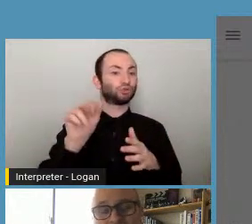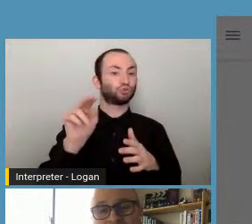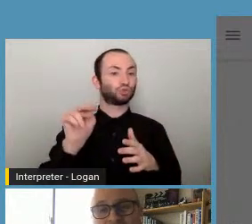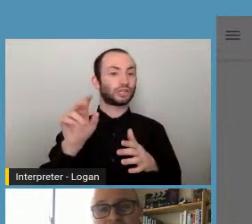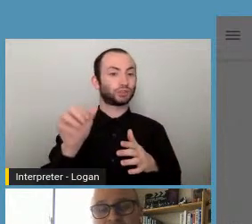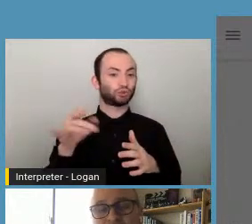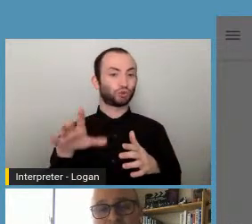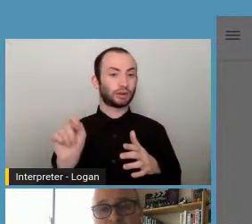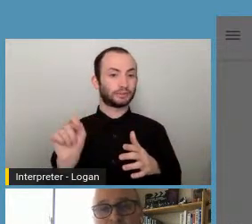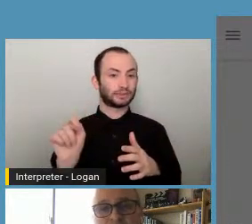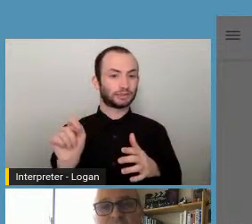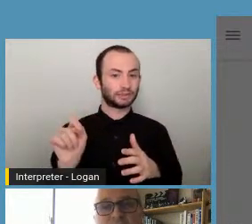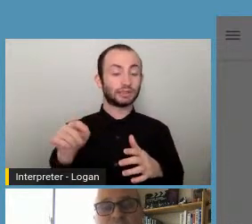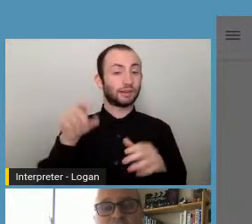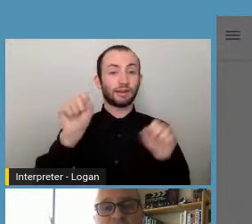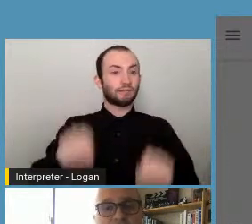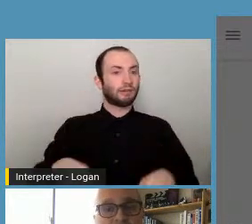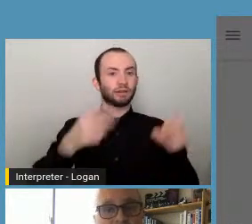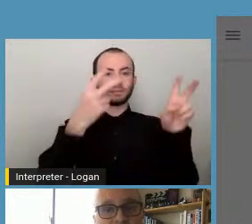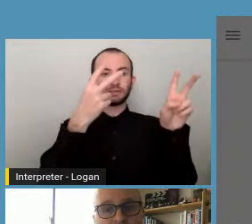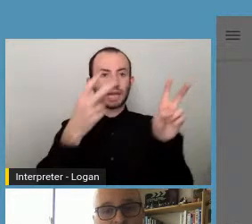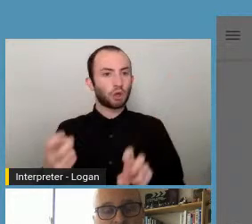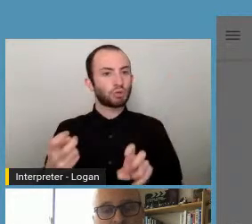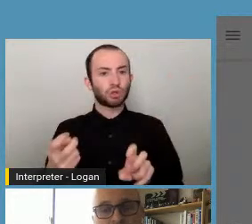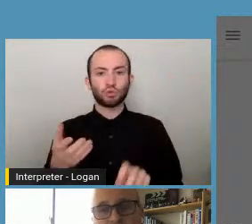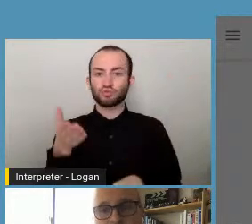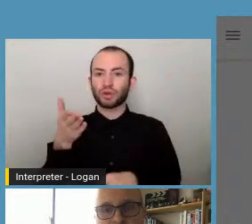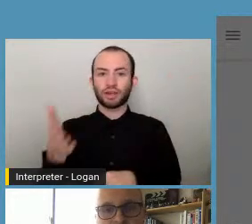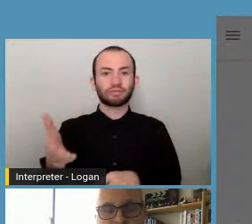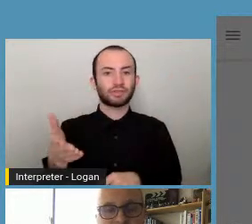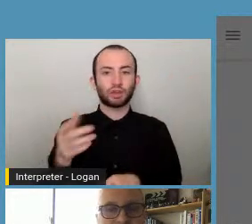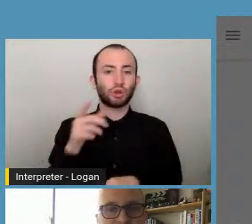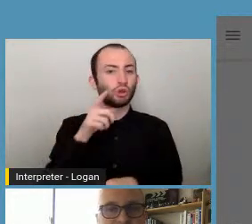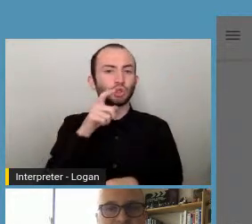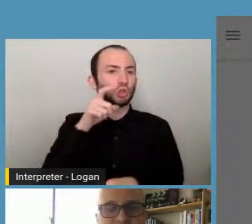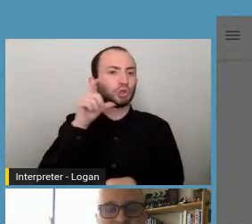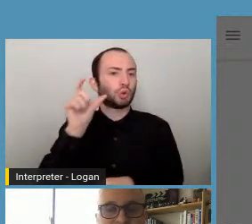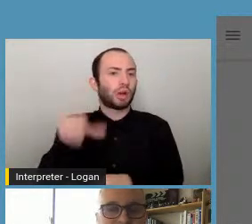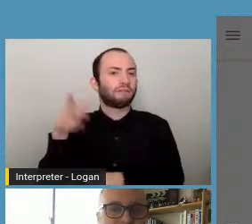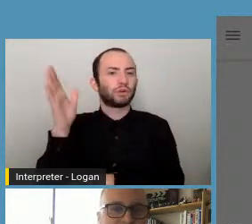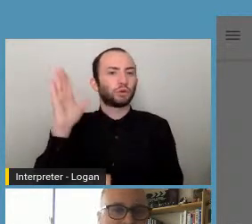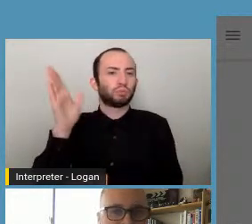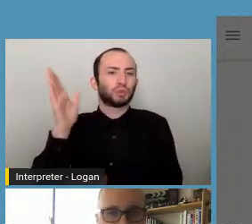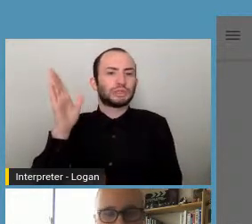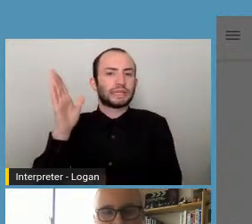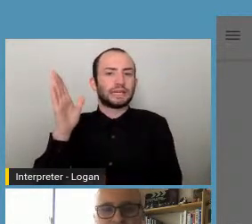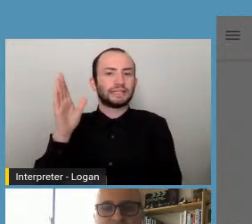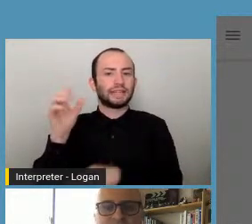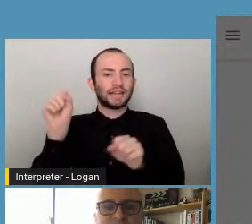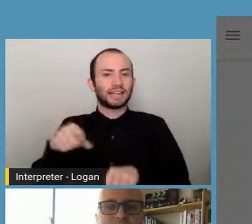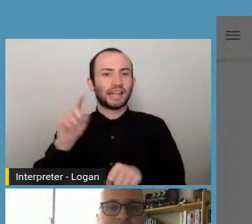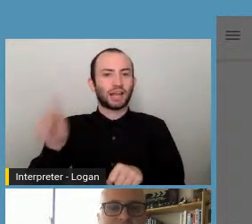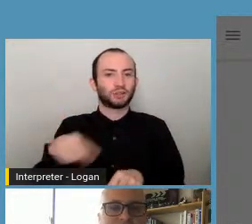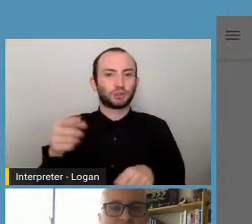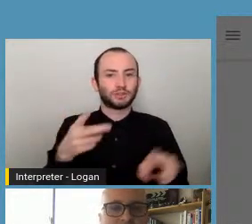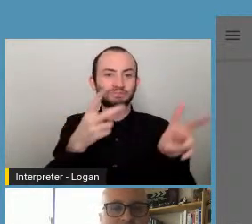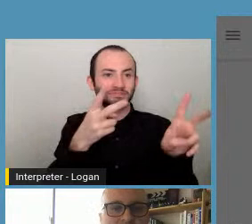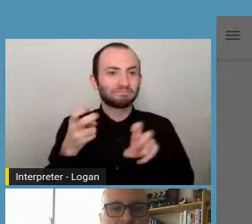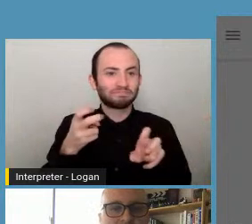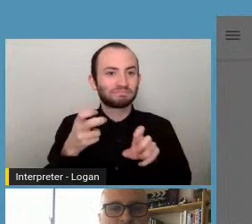can download that. You don't even have to present your video on YouTube in order to take advantage of the service. But just to say, this